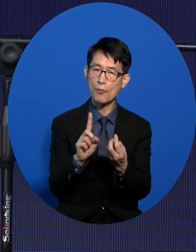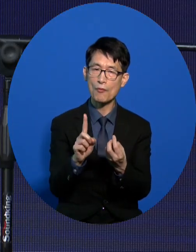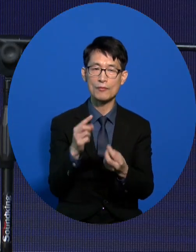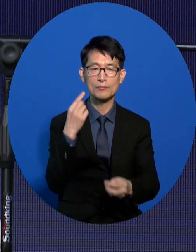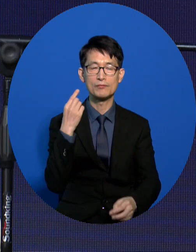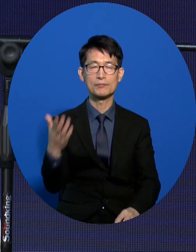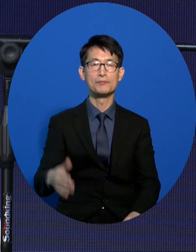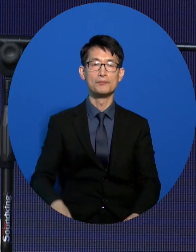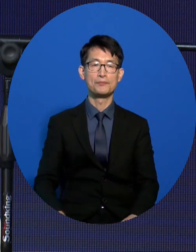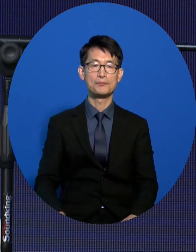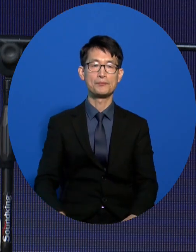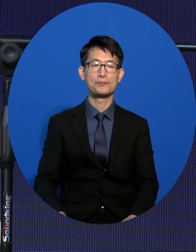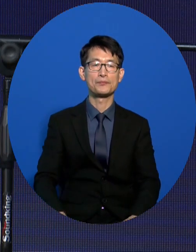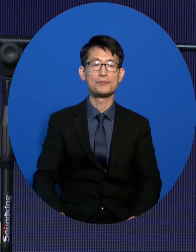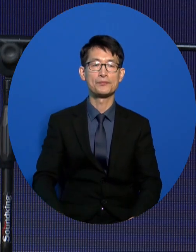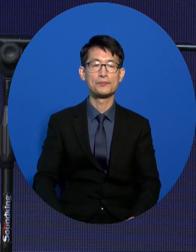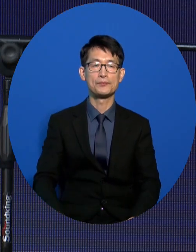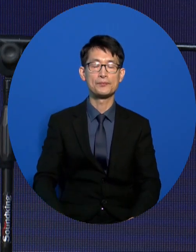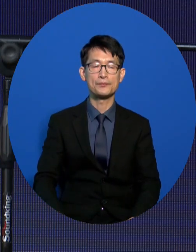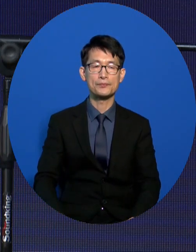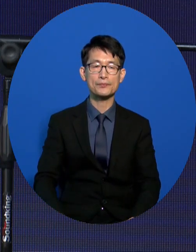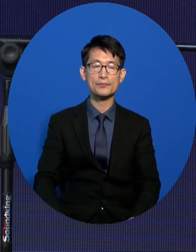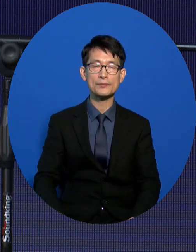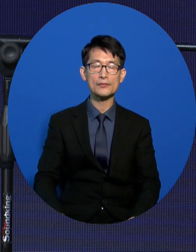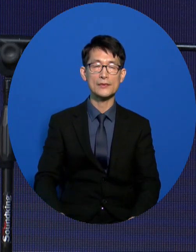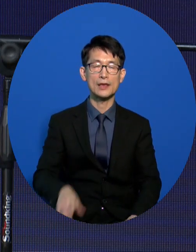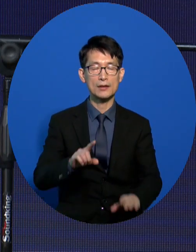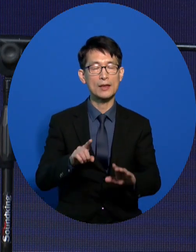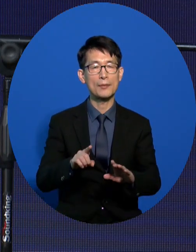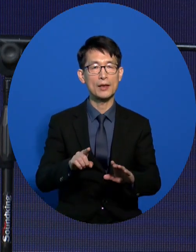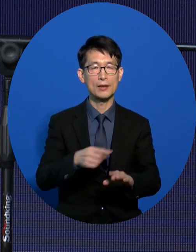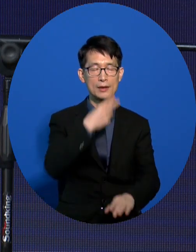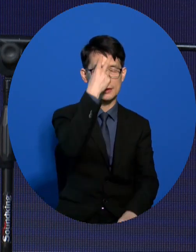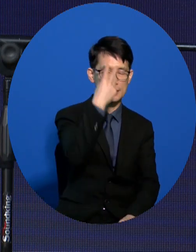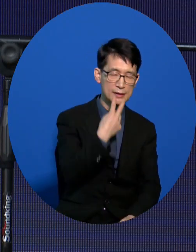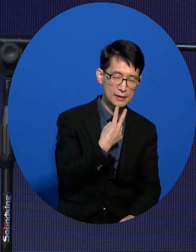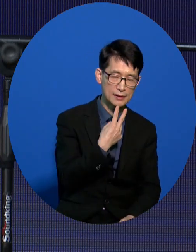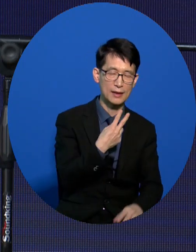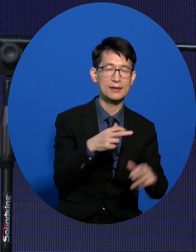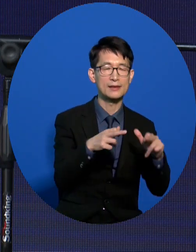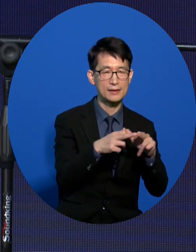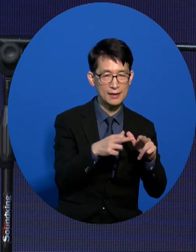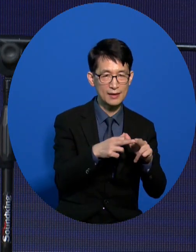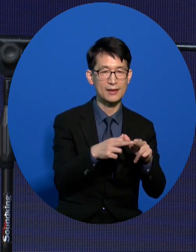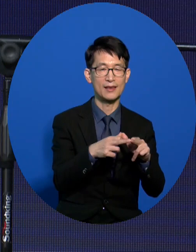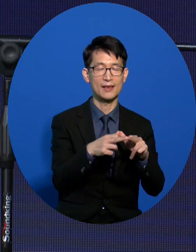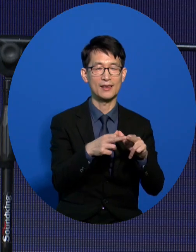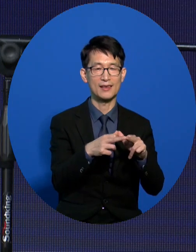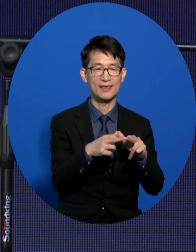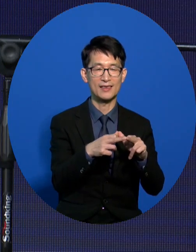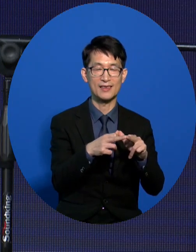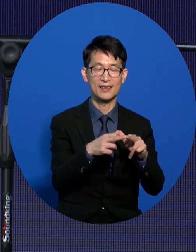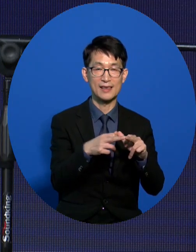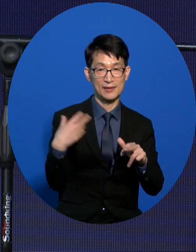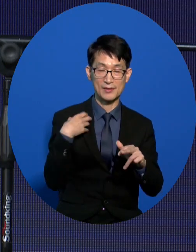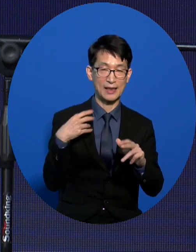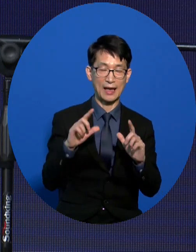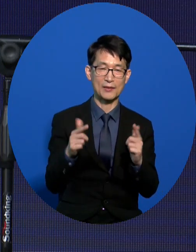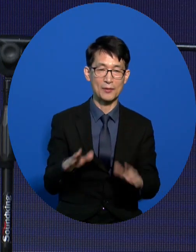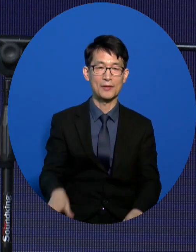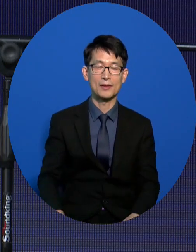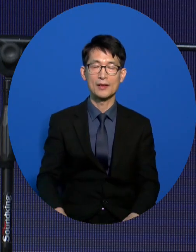the technologies and services to the people with disabilities? Okay, so as a chairman of